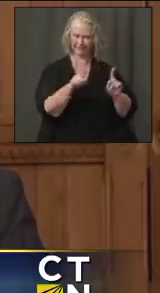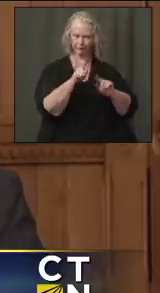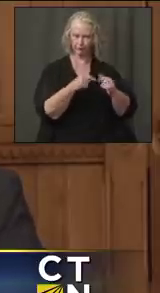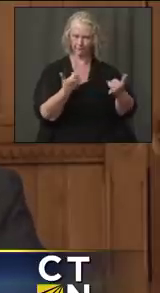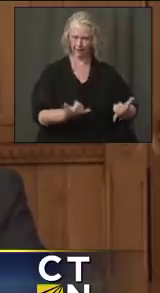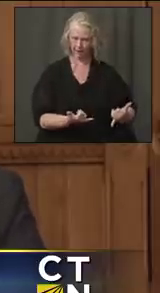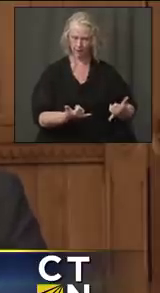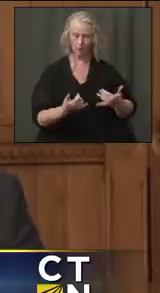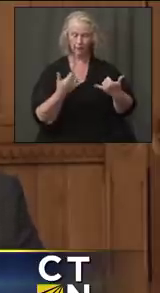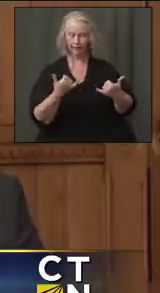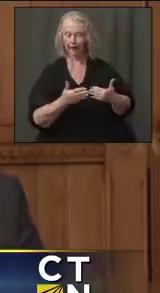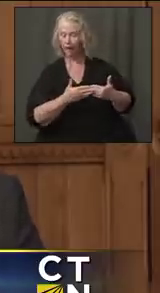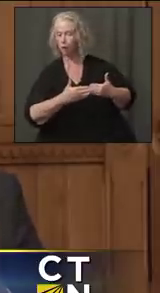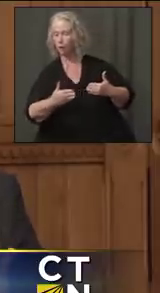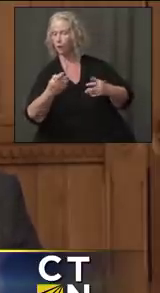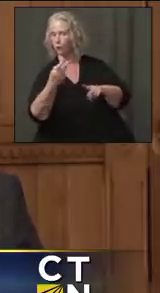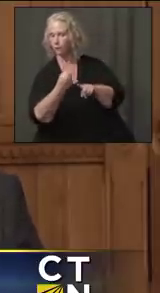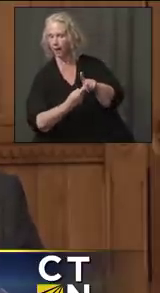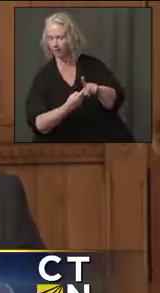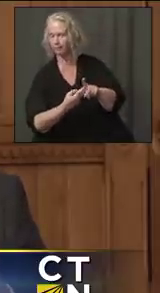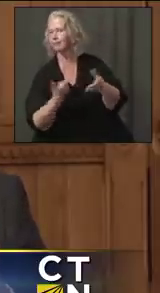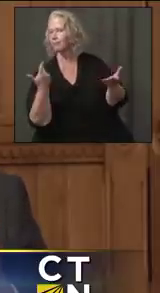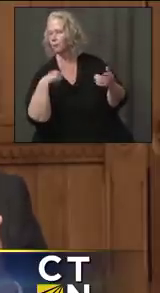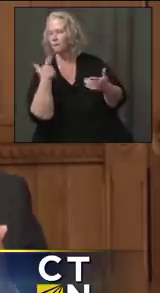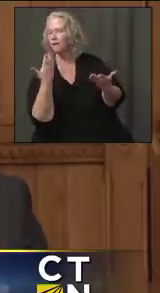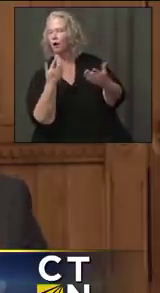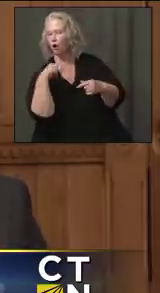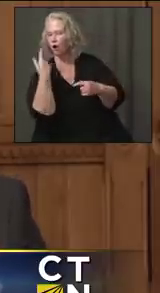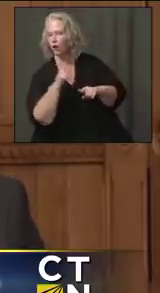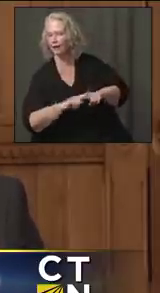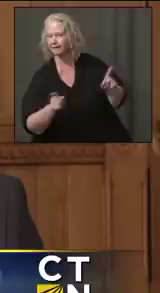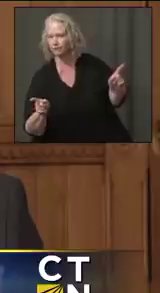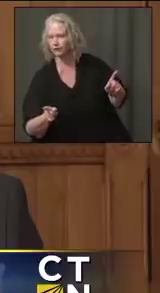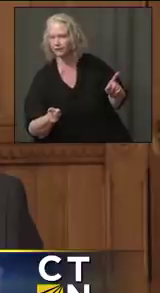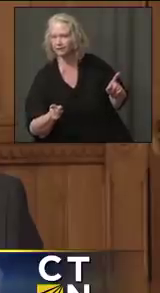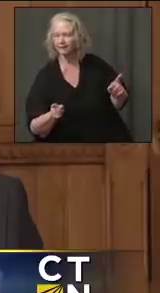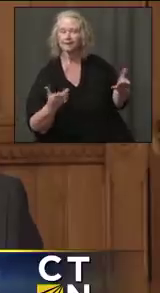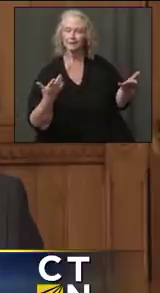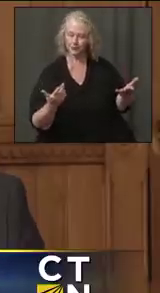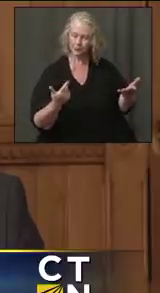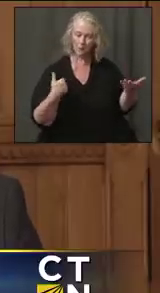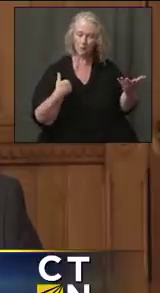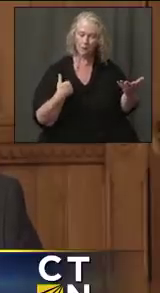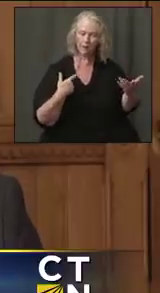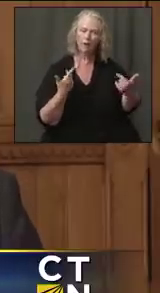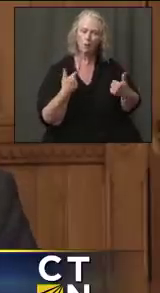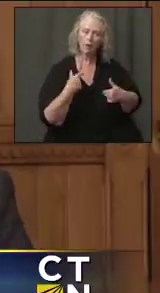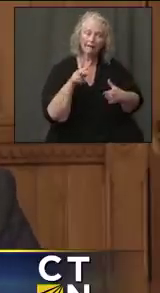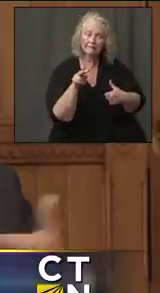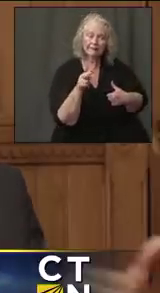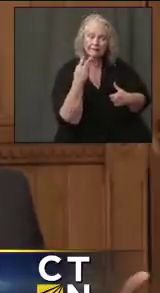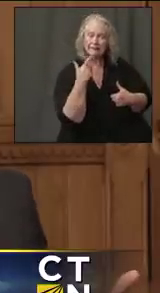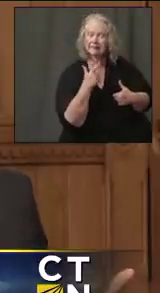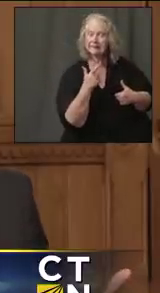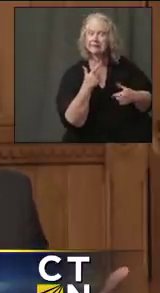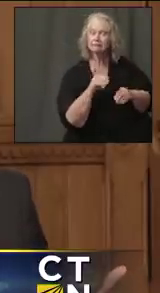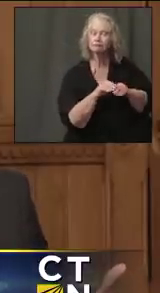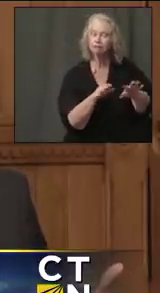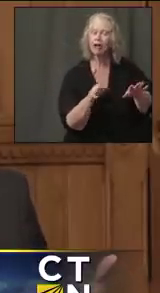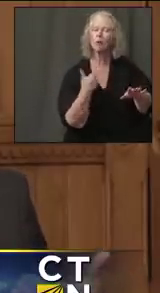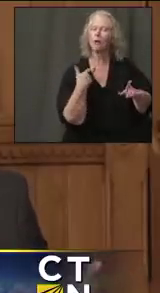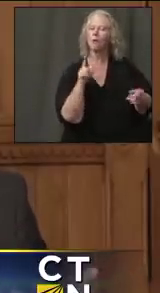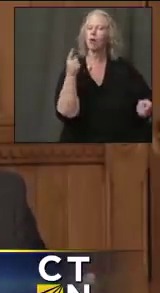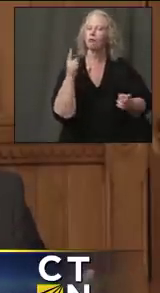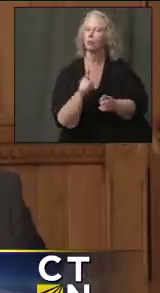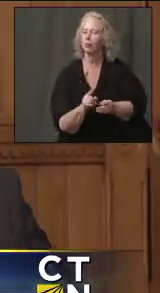to know when to ramp down, which means that we're going to reduce the number of students in the classrooms as needed, and ultimately, if